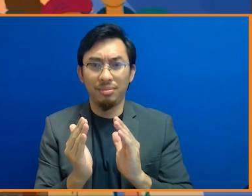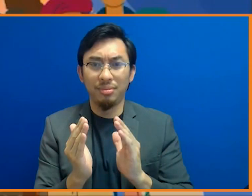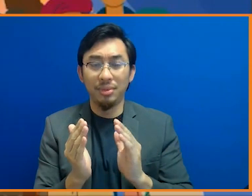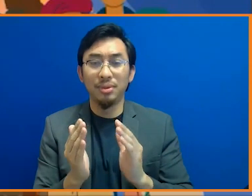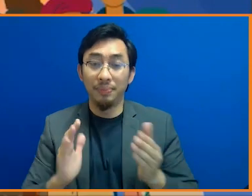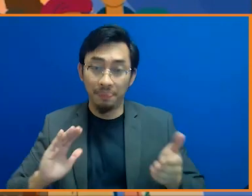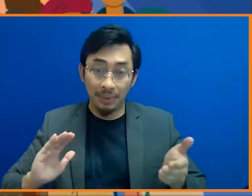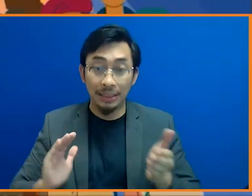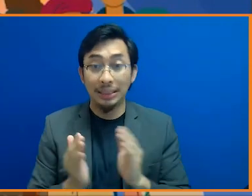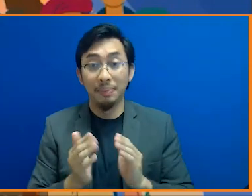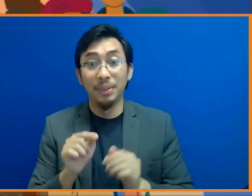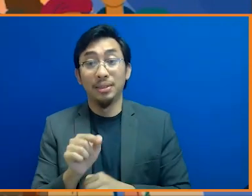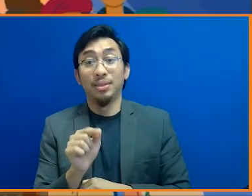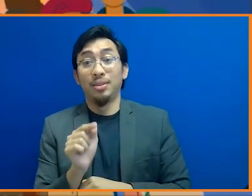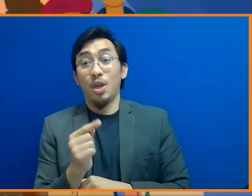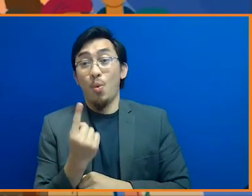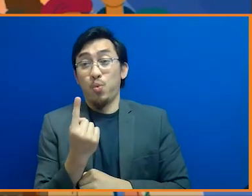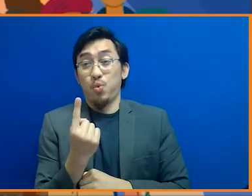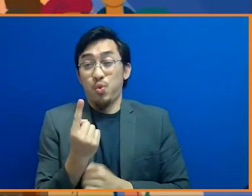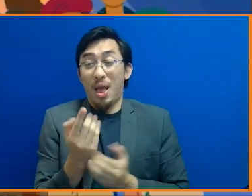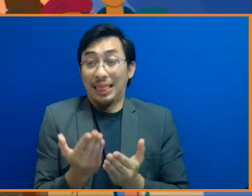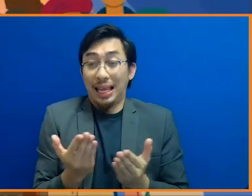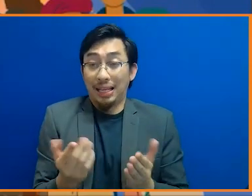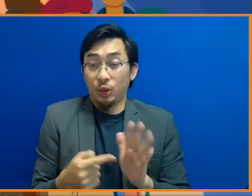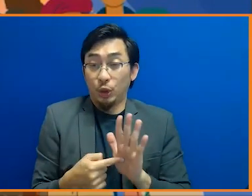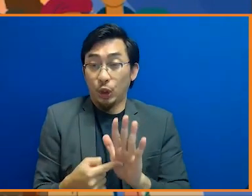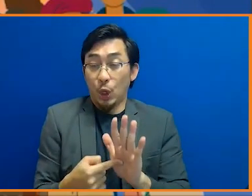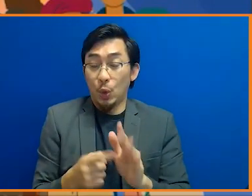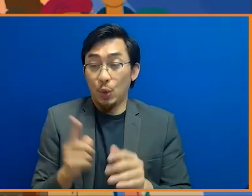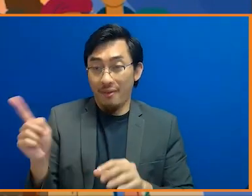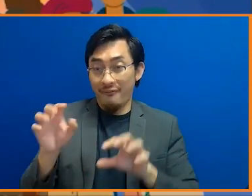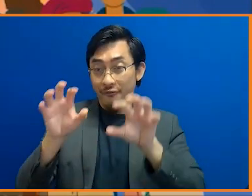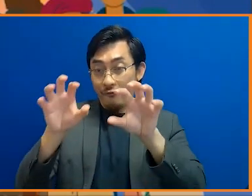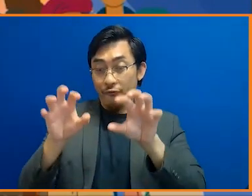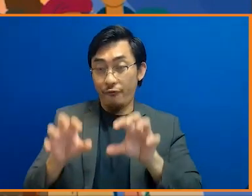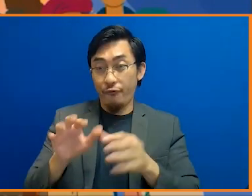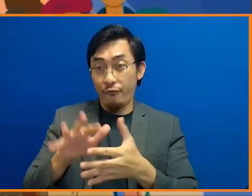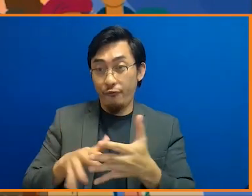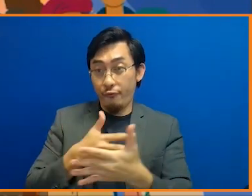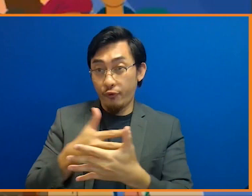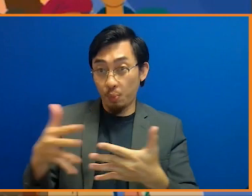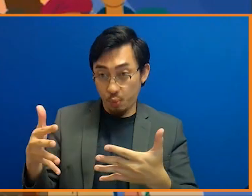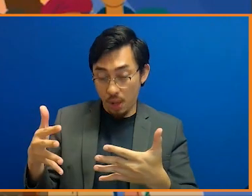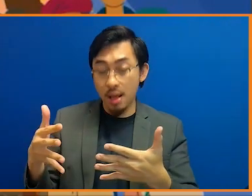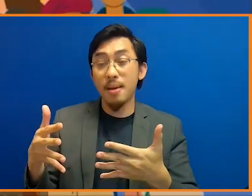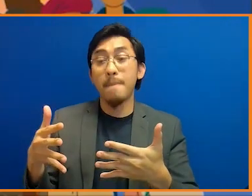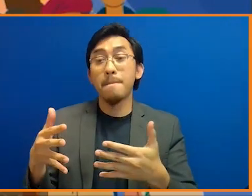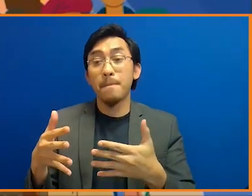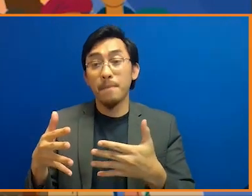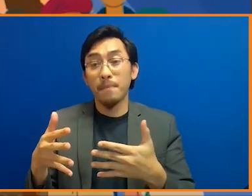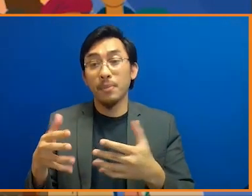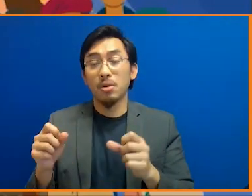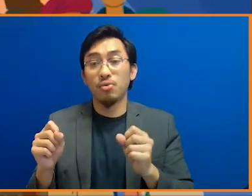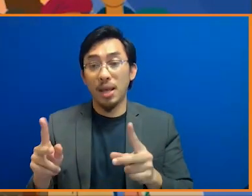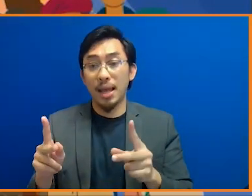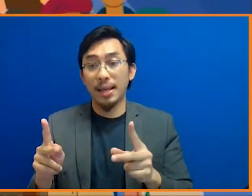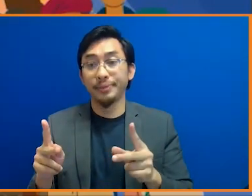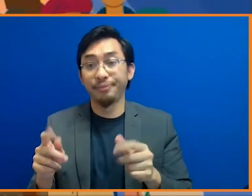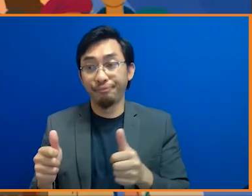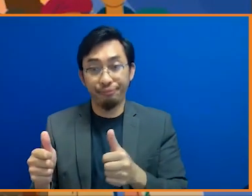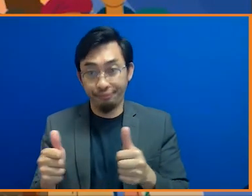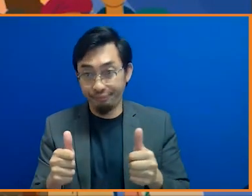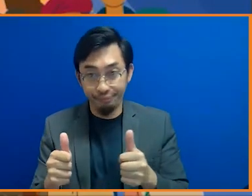one. So one of the thing is on showing the risk formula.